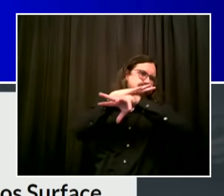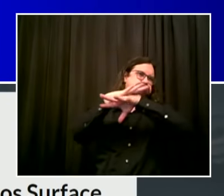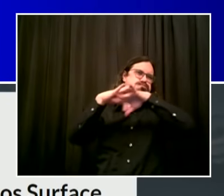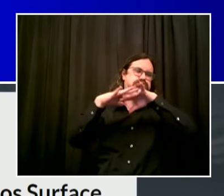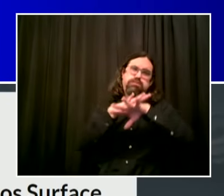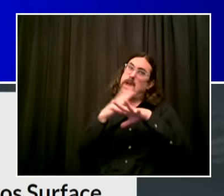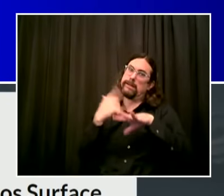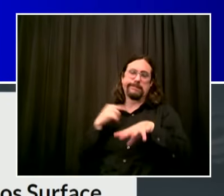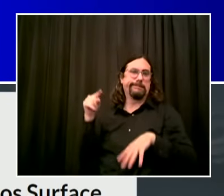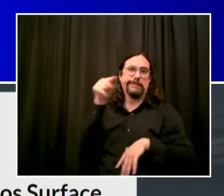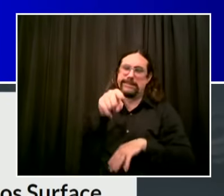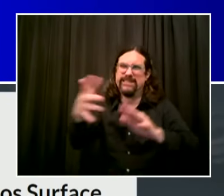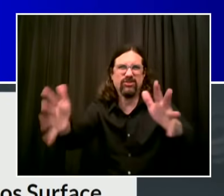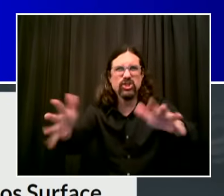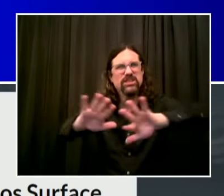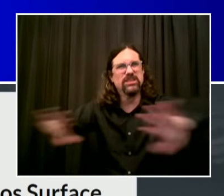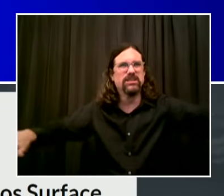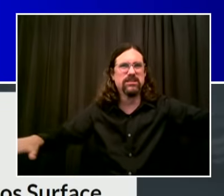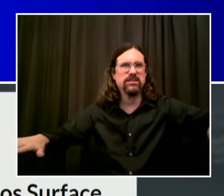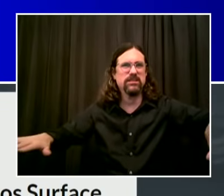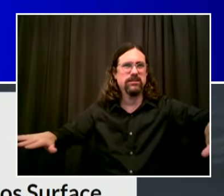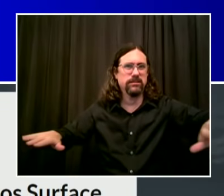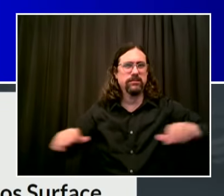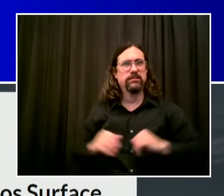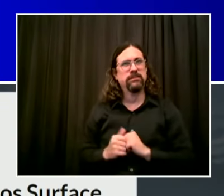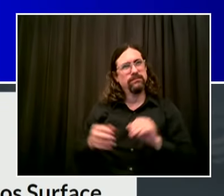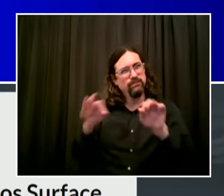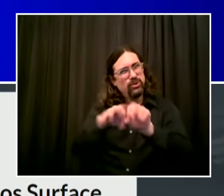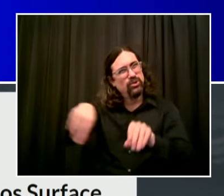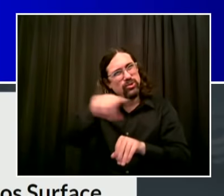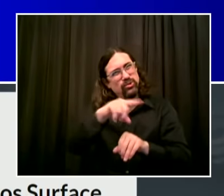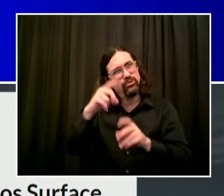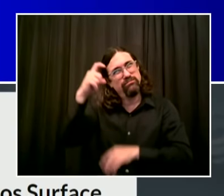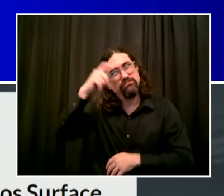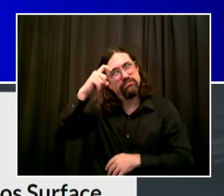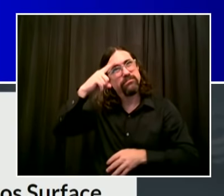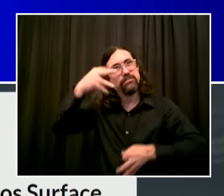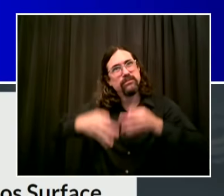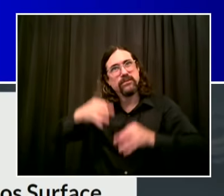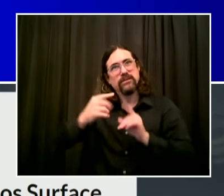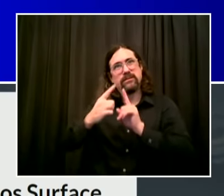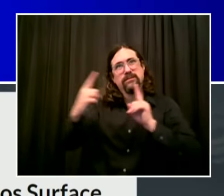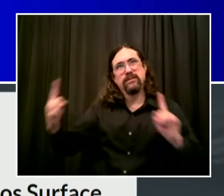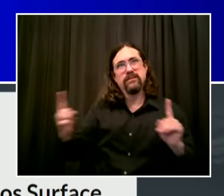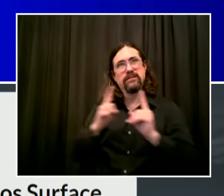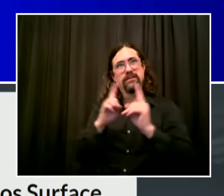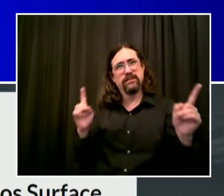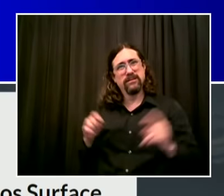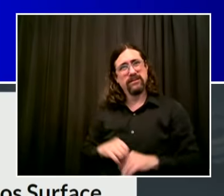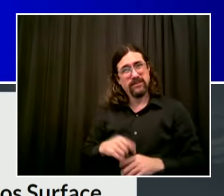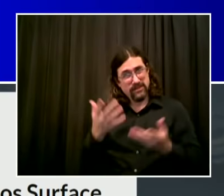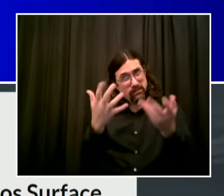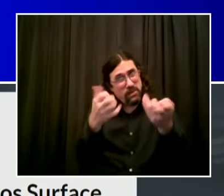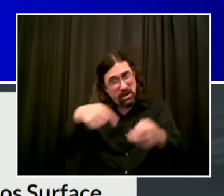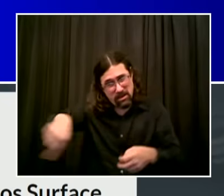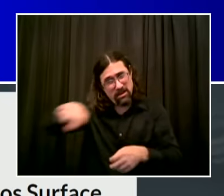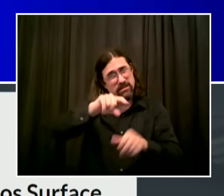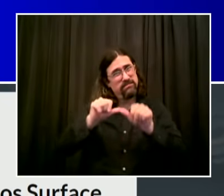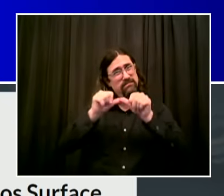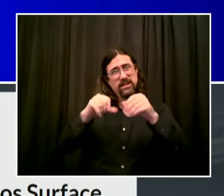the understanding we all gained the hard way of why we need social distancing, why we need face coverings, why we need to understand some limits